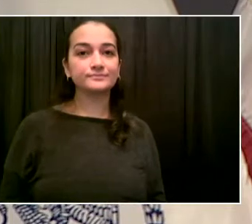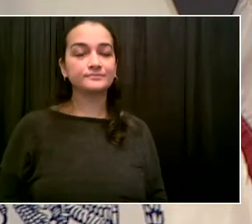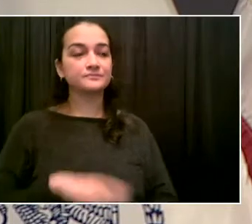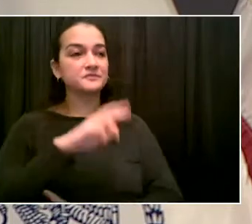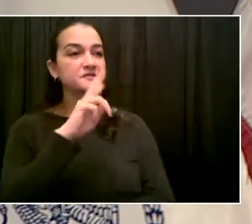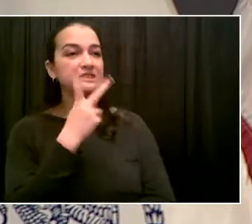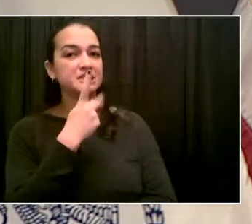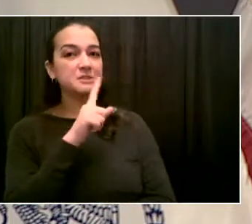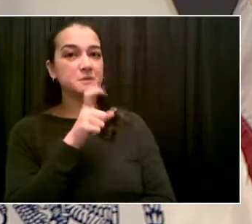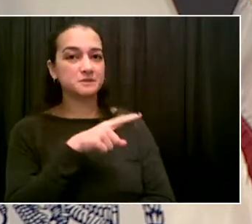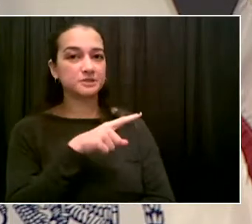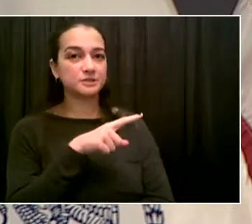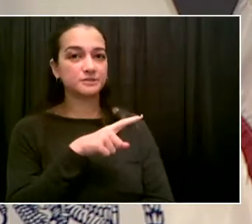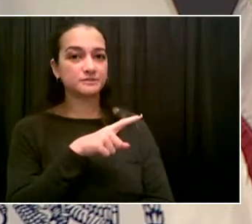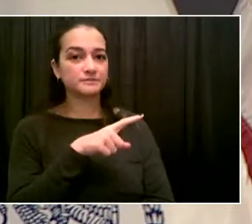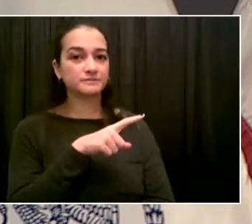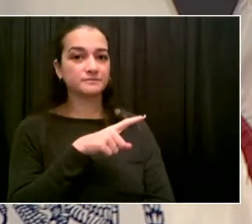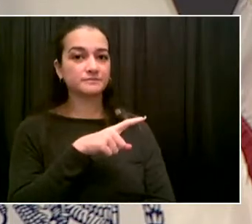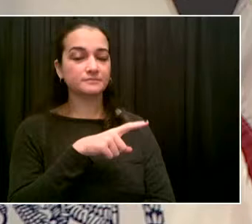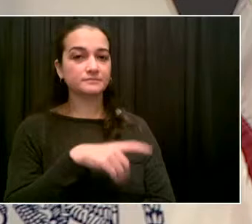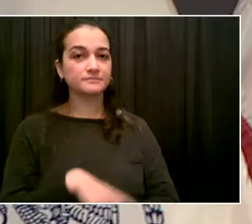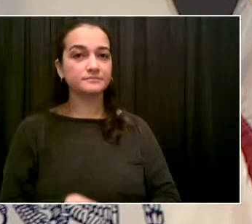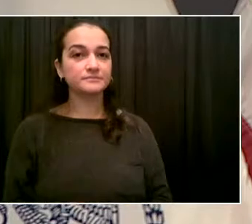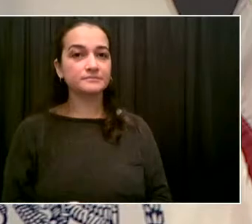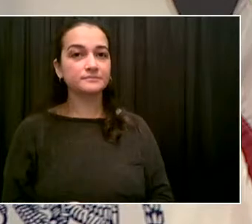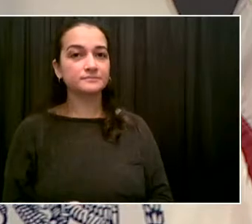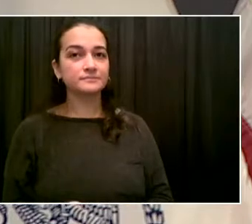saying, Mr. Mayor, do you think that these